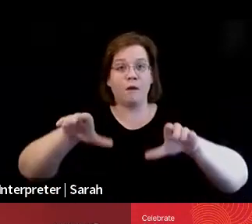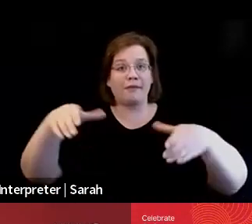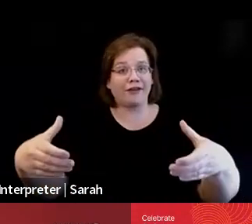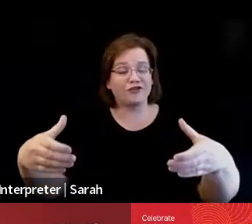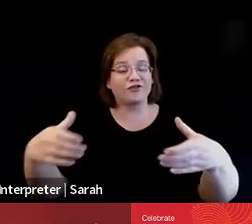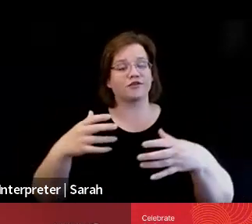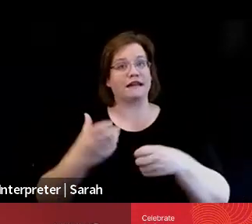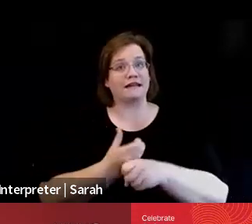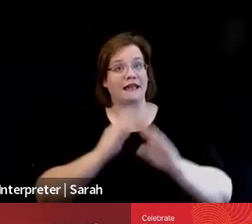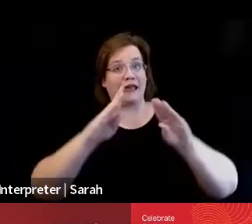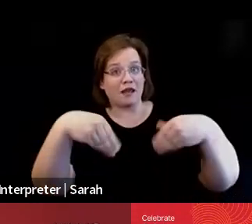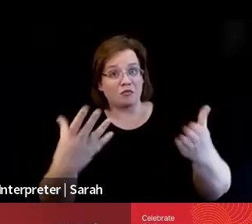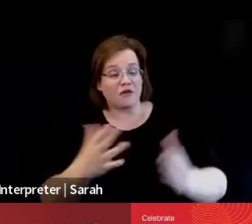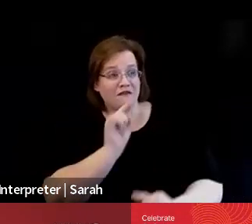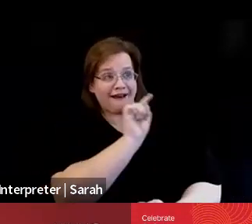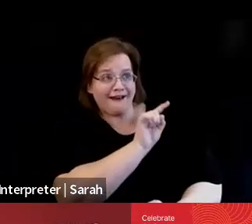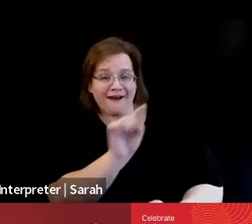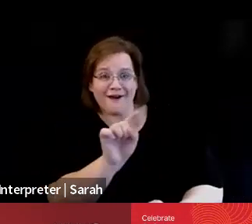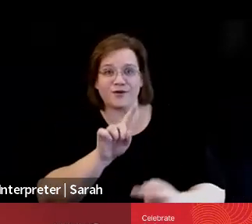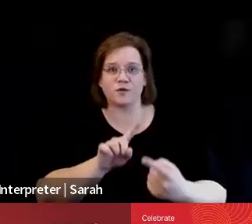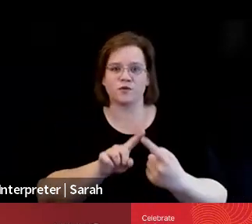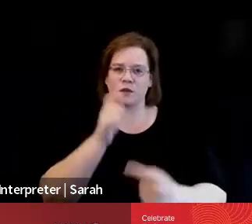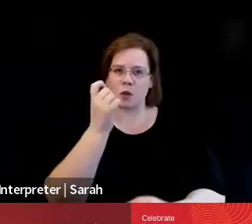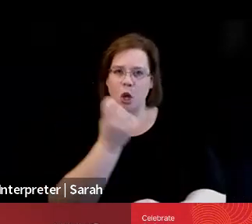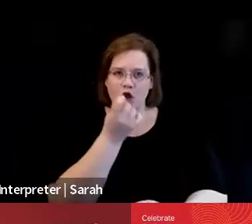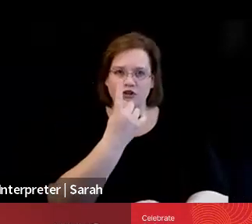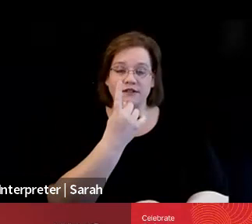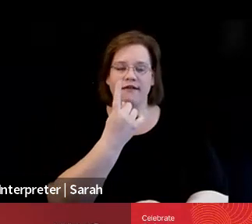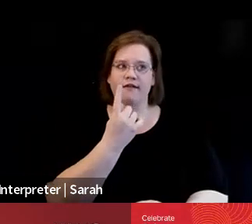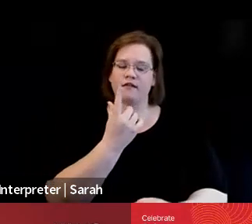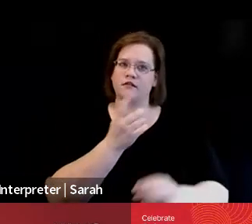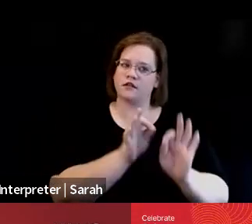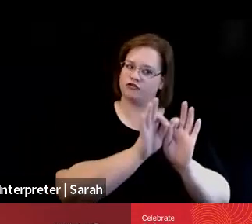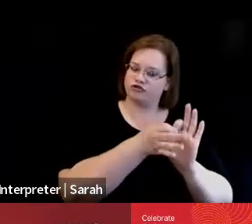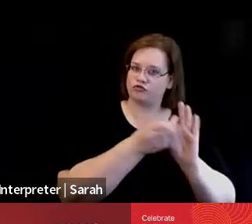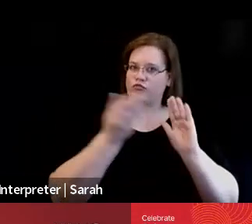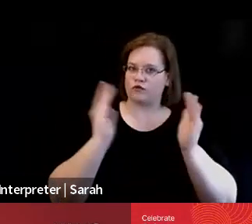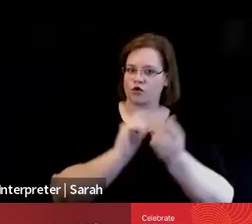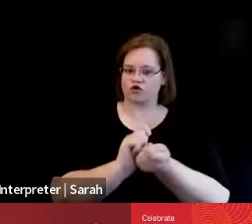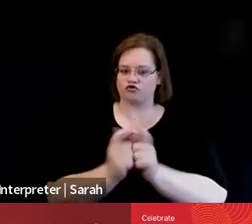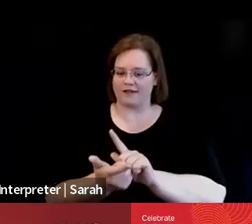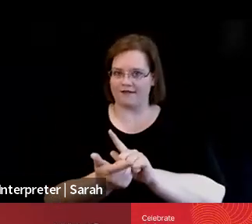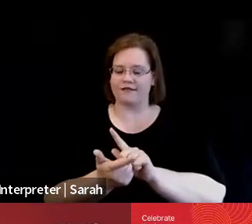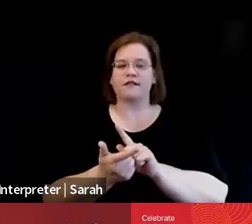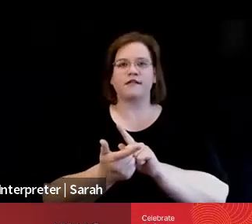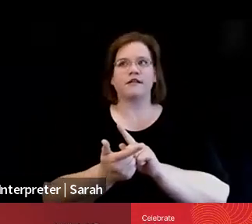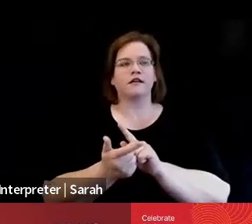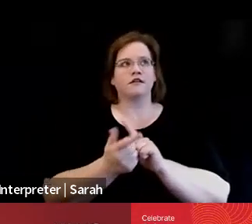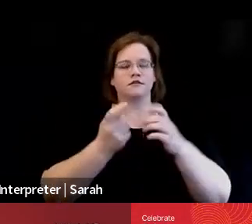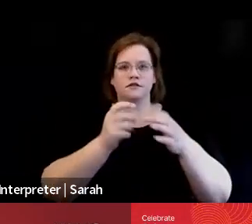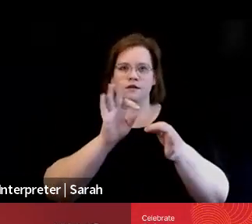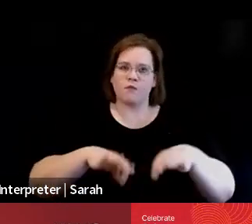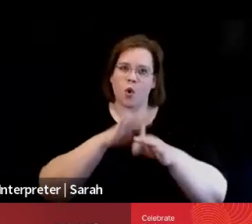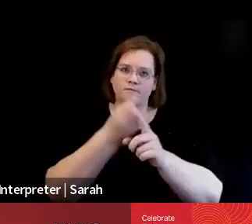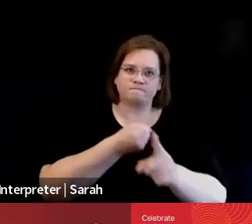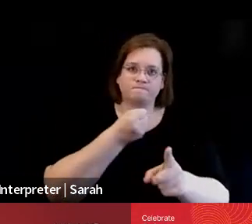our providers to understand these kind of factors and how important they are in the care process is